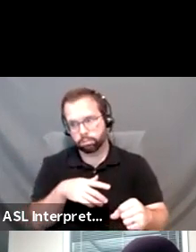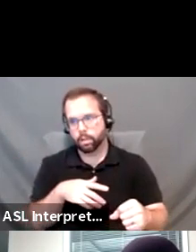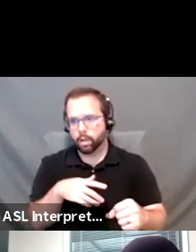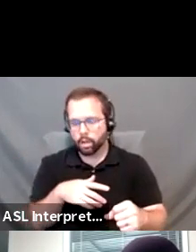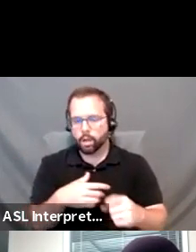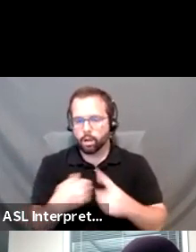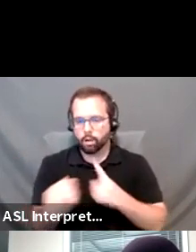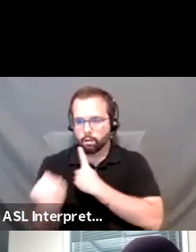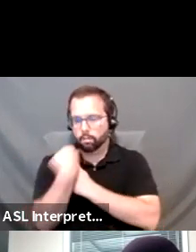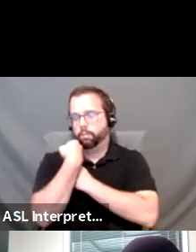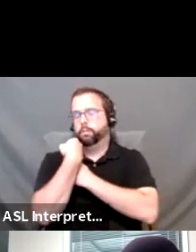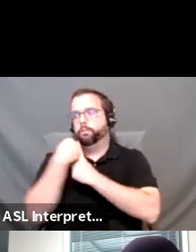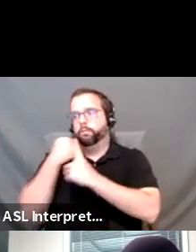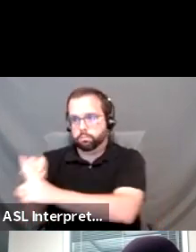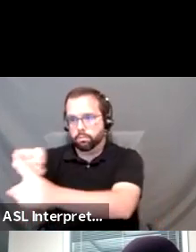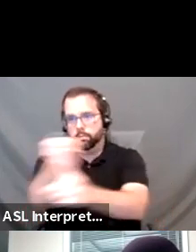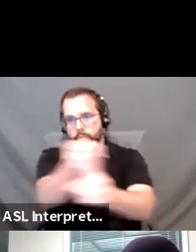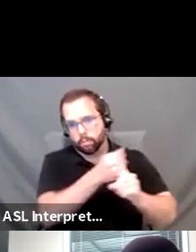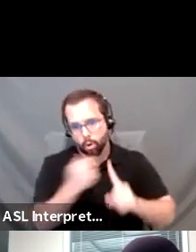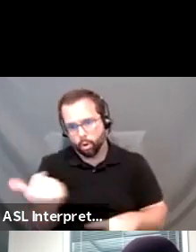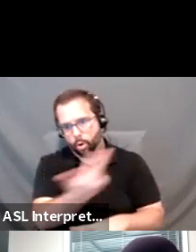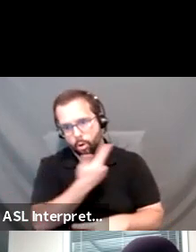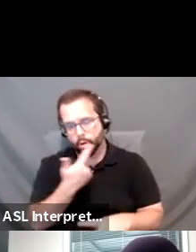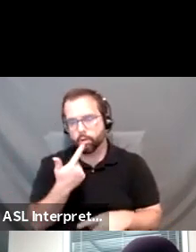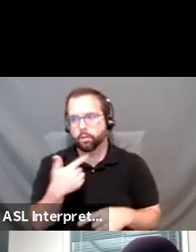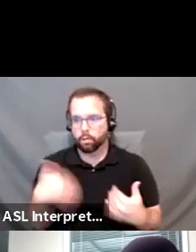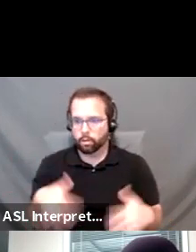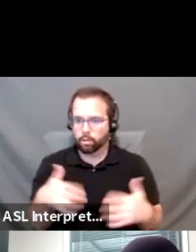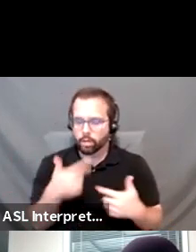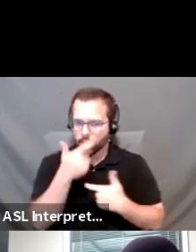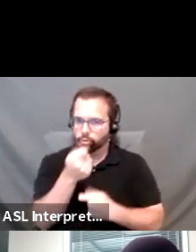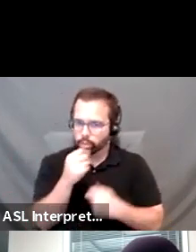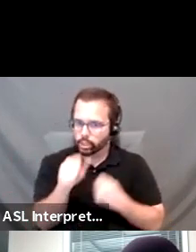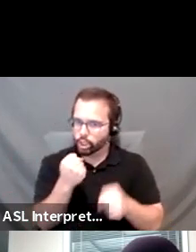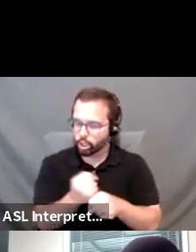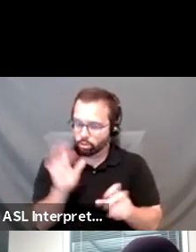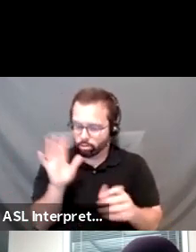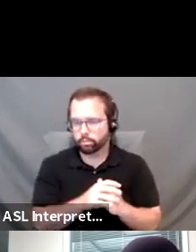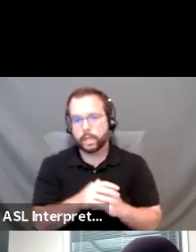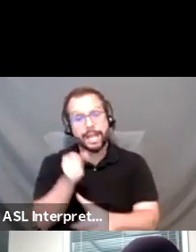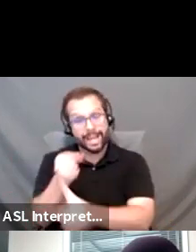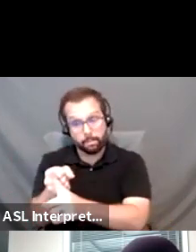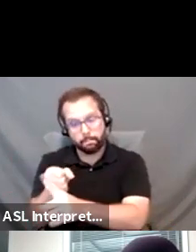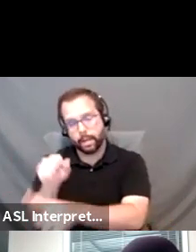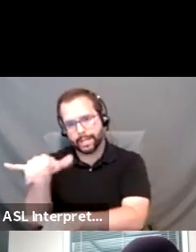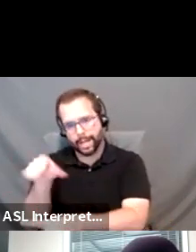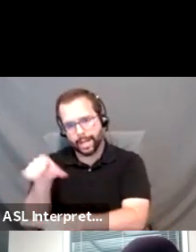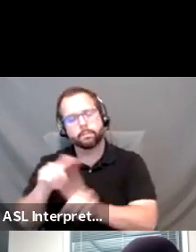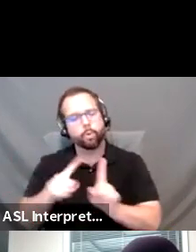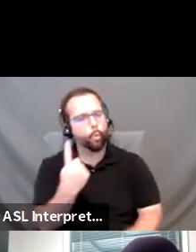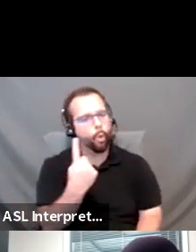and it's been quite an impact. But while it's been an impact, one thing that's been nice that came out of